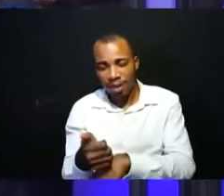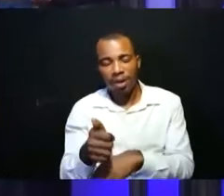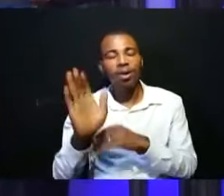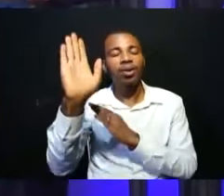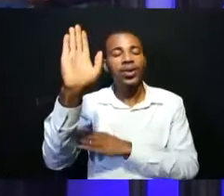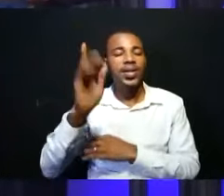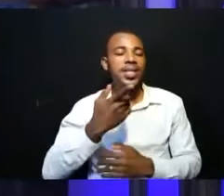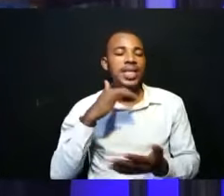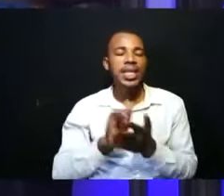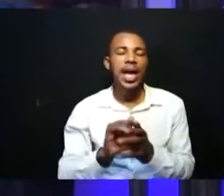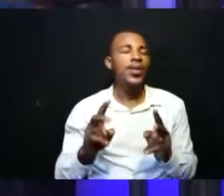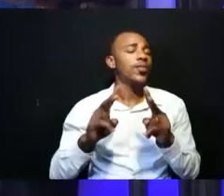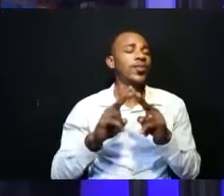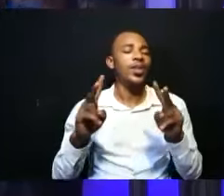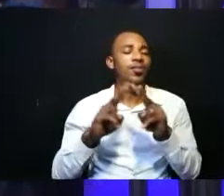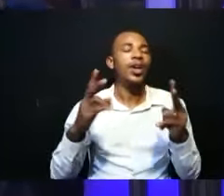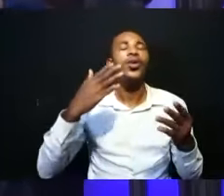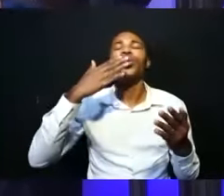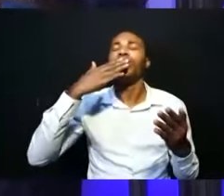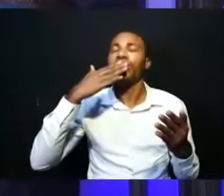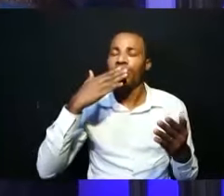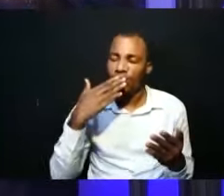good. And